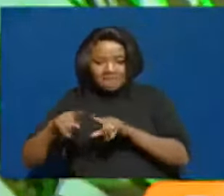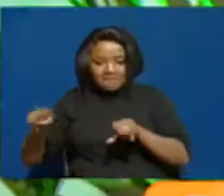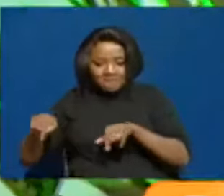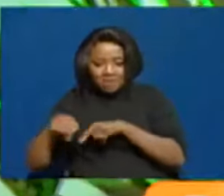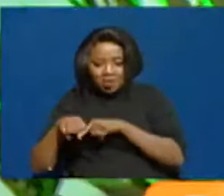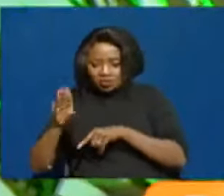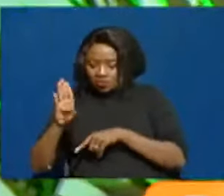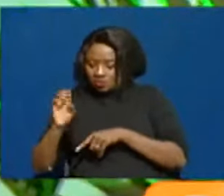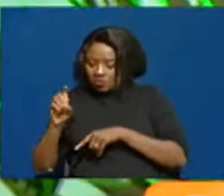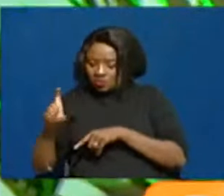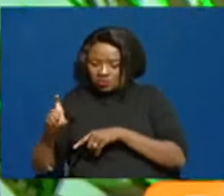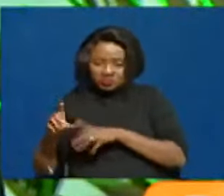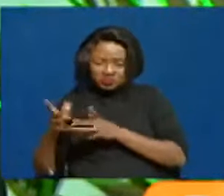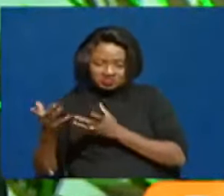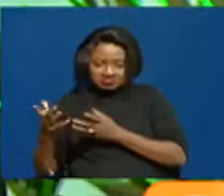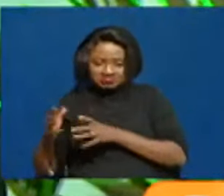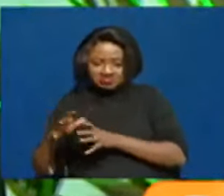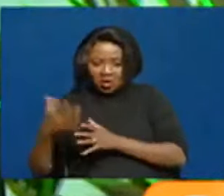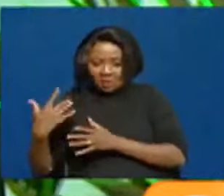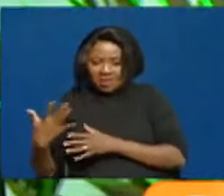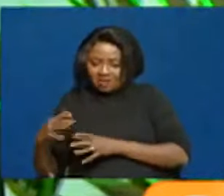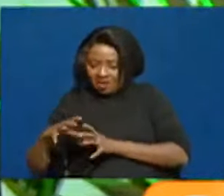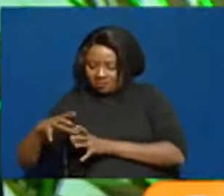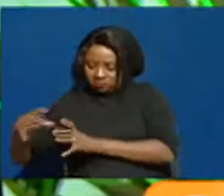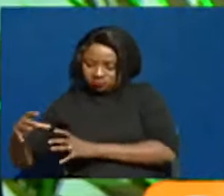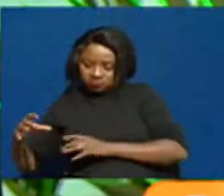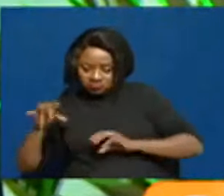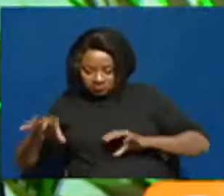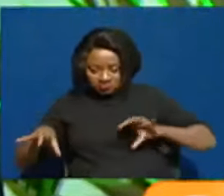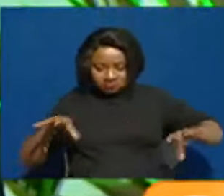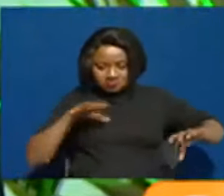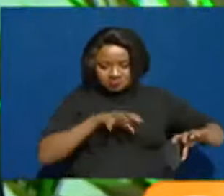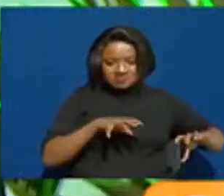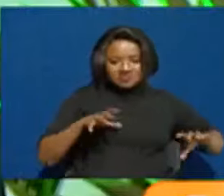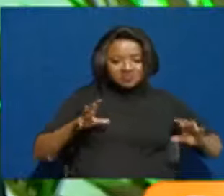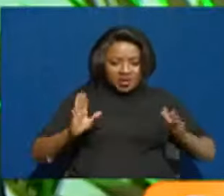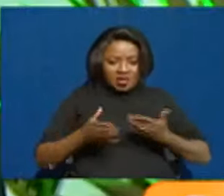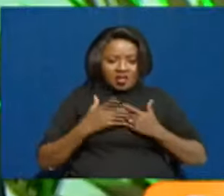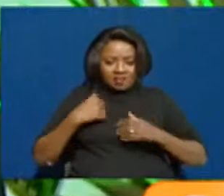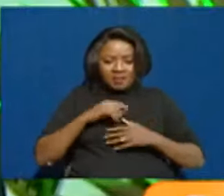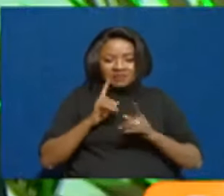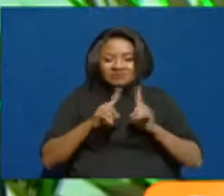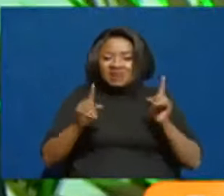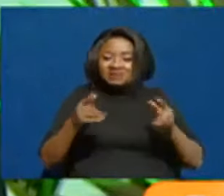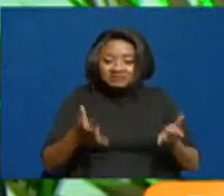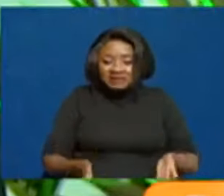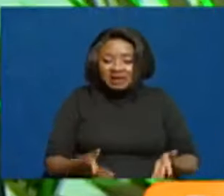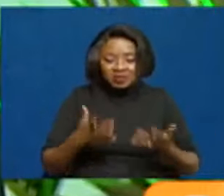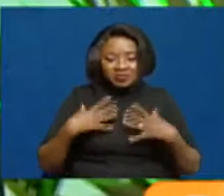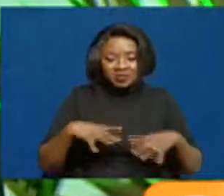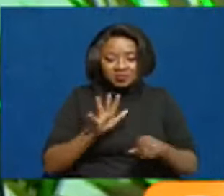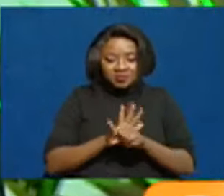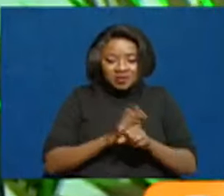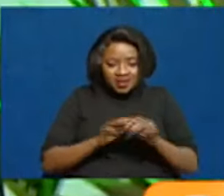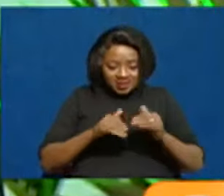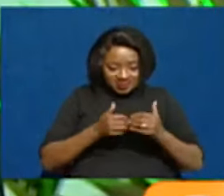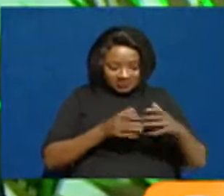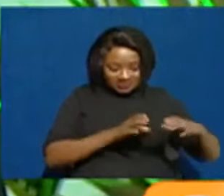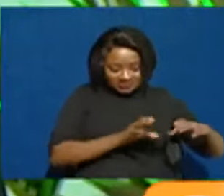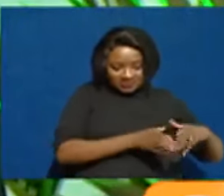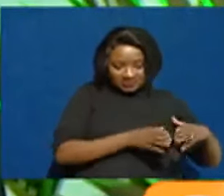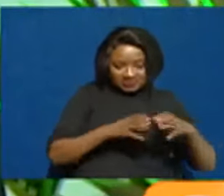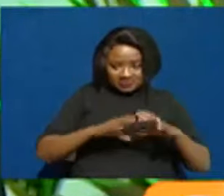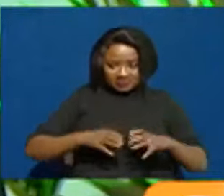not doing. And so when people come together to understand that solid waste is a